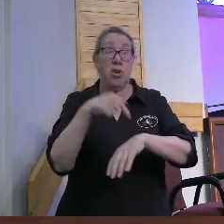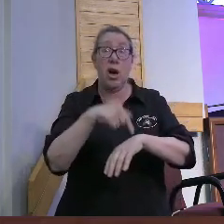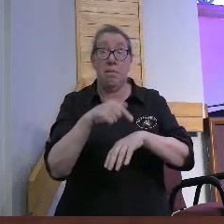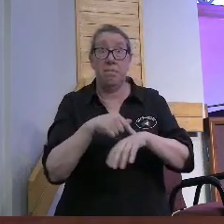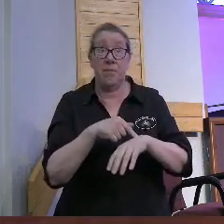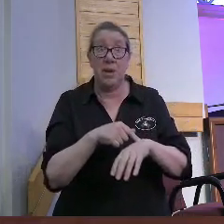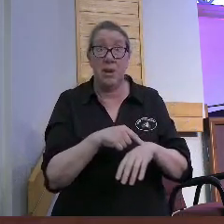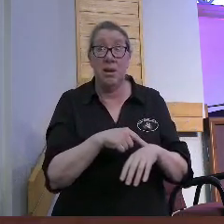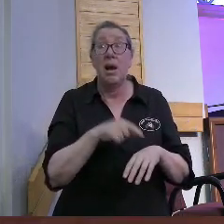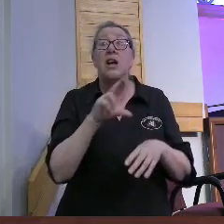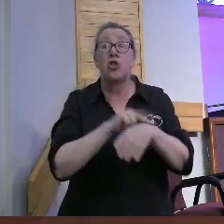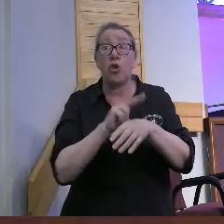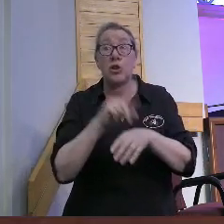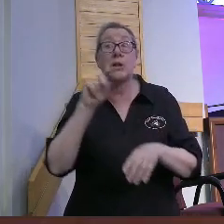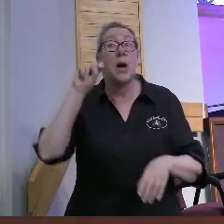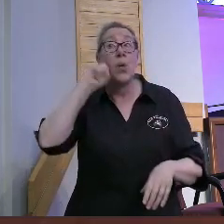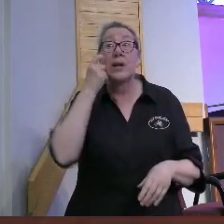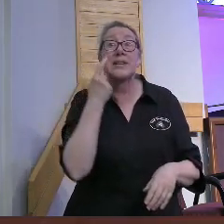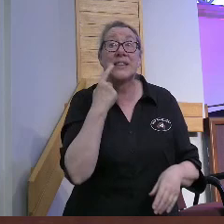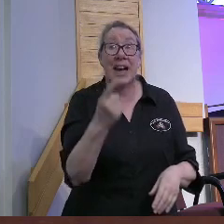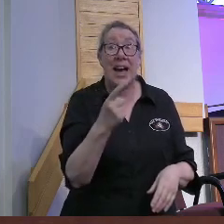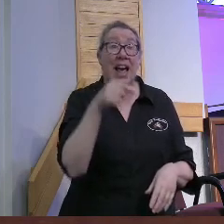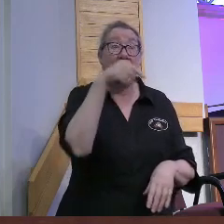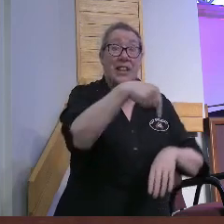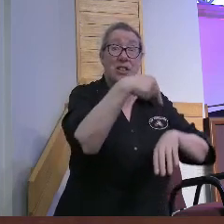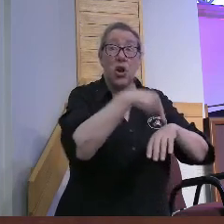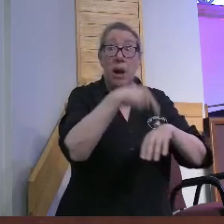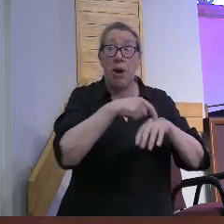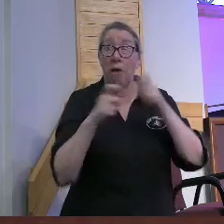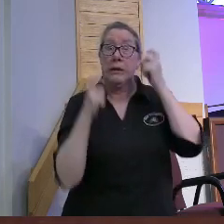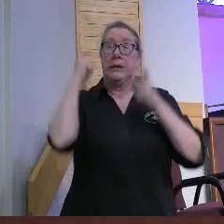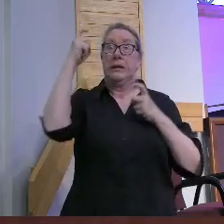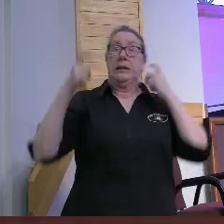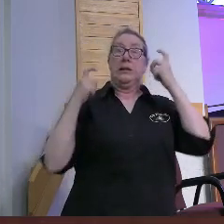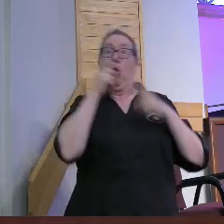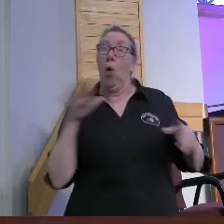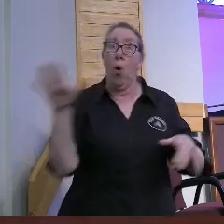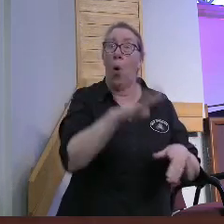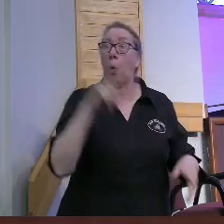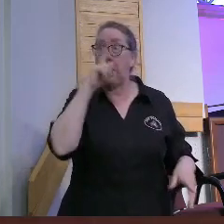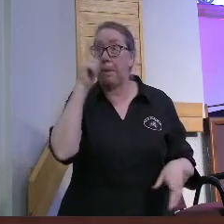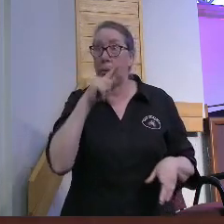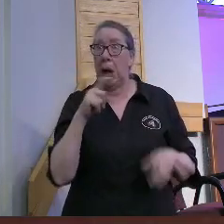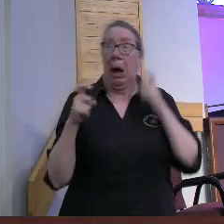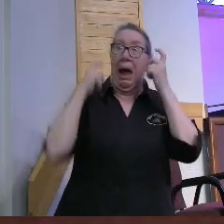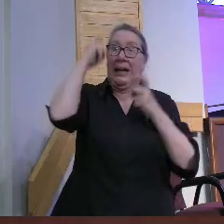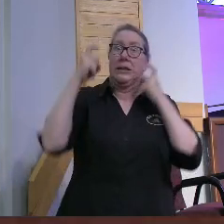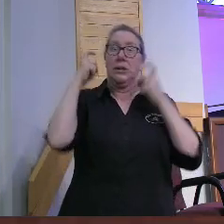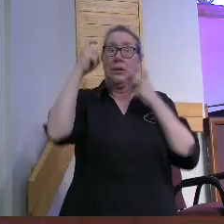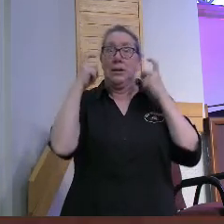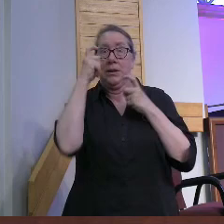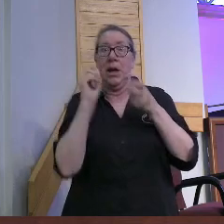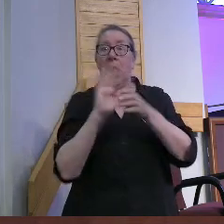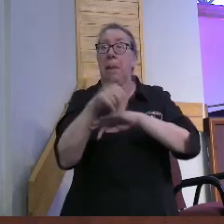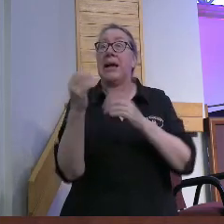medical professional, they'll tell you, this is the age of anxiety. Everybody is anxious about something